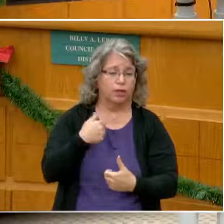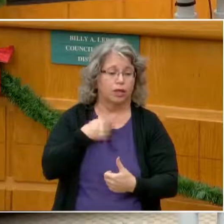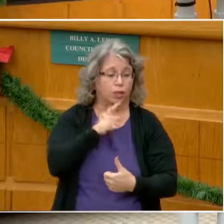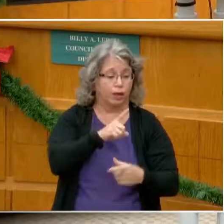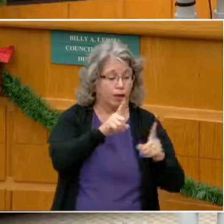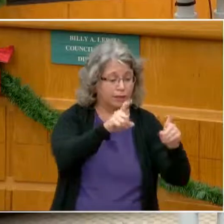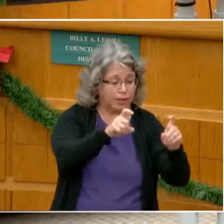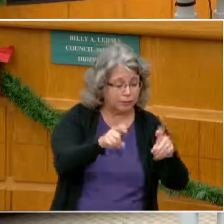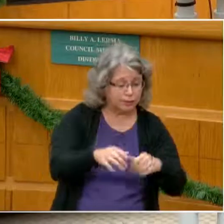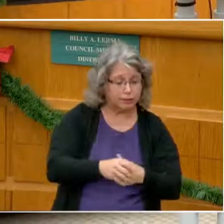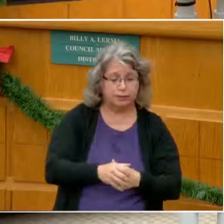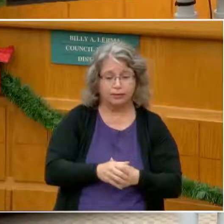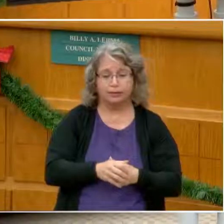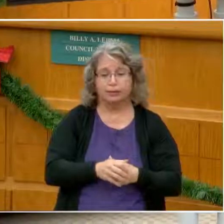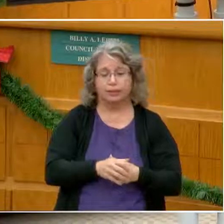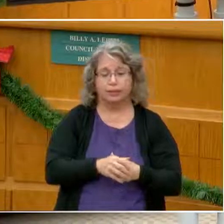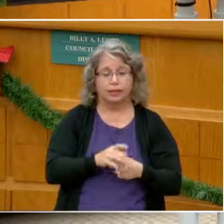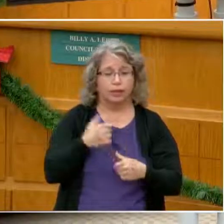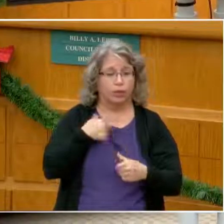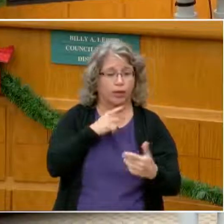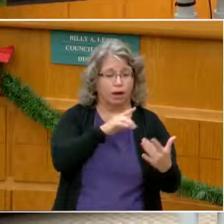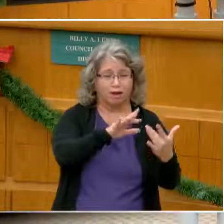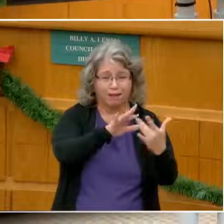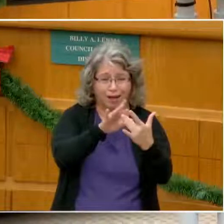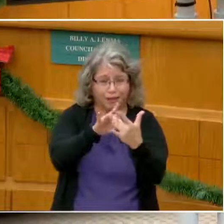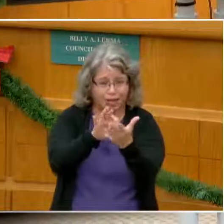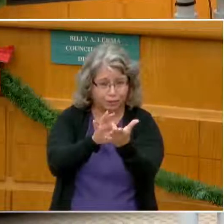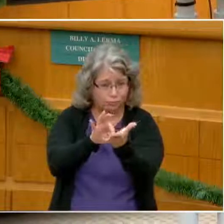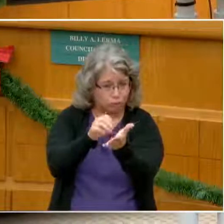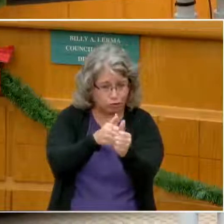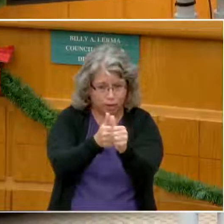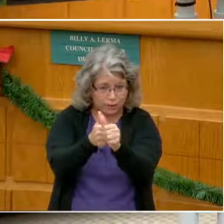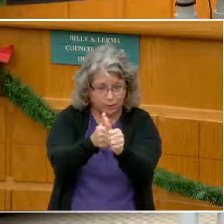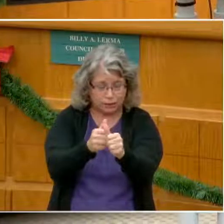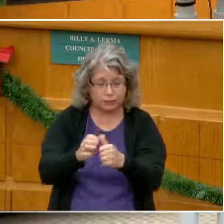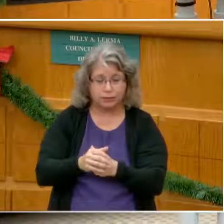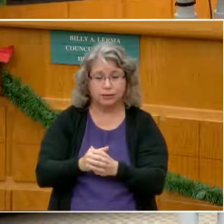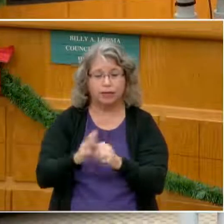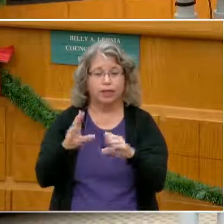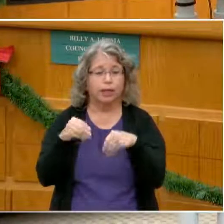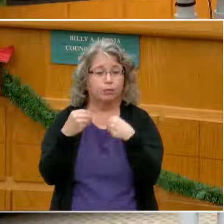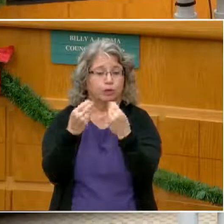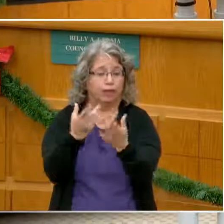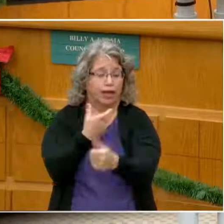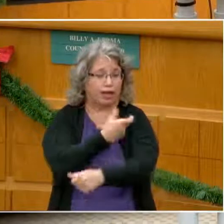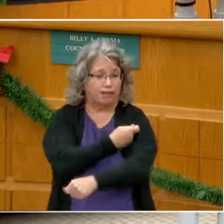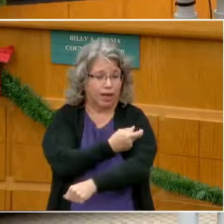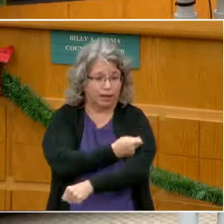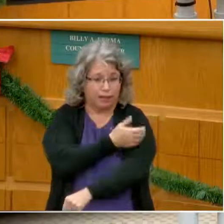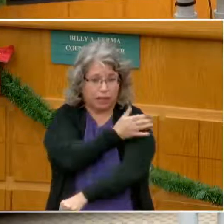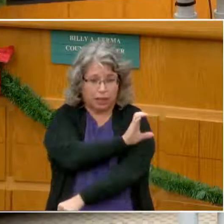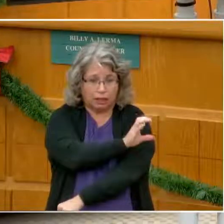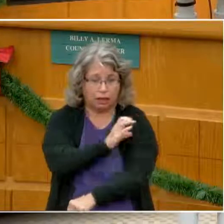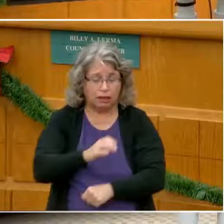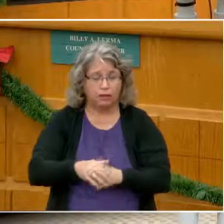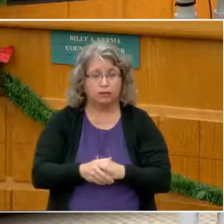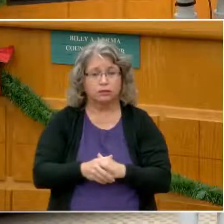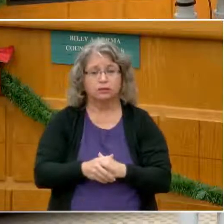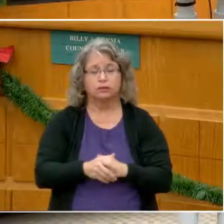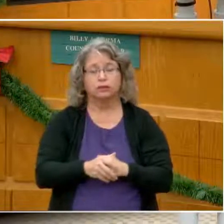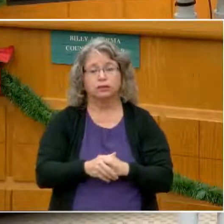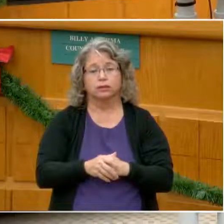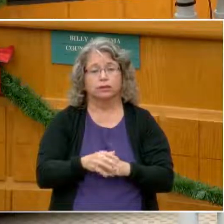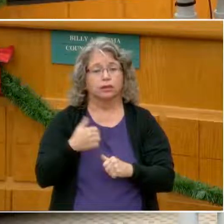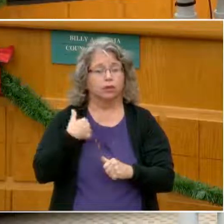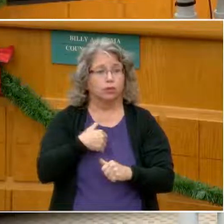tracing, we're providing opportunities to have vaccine clinics, we're giving logistics